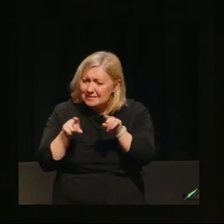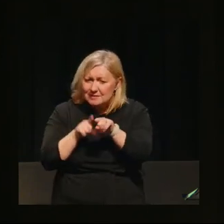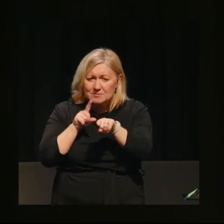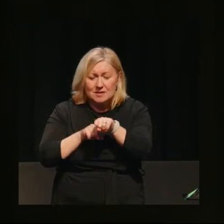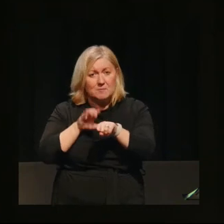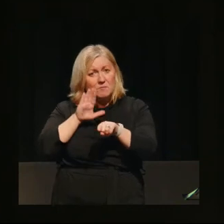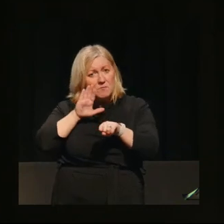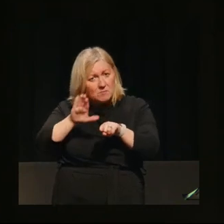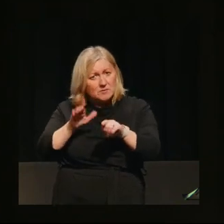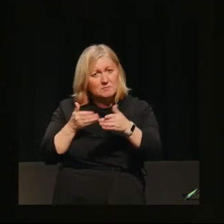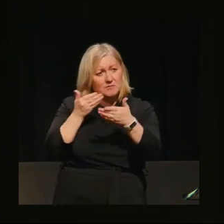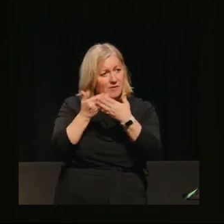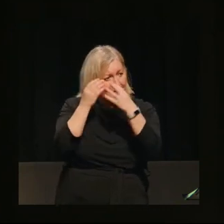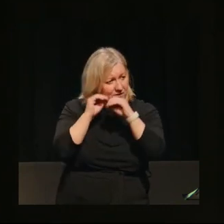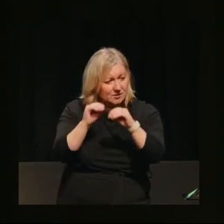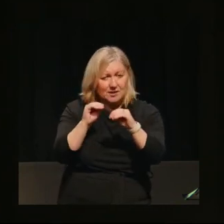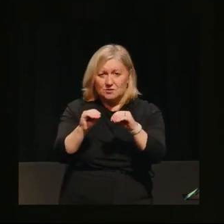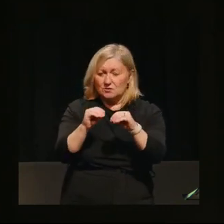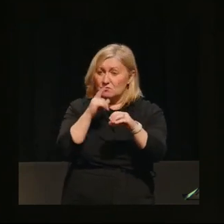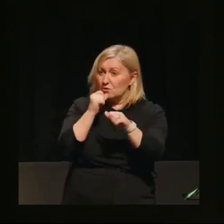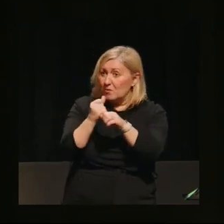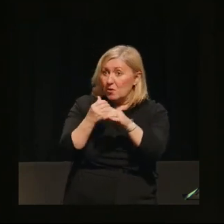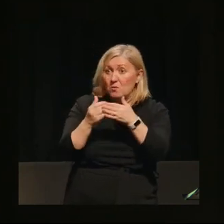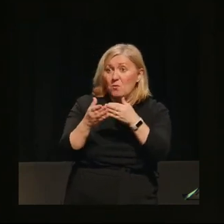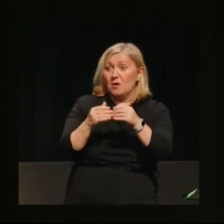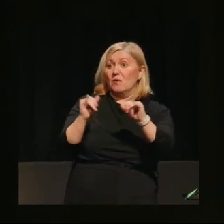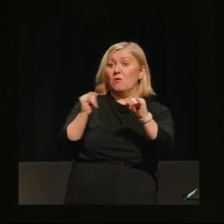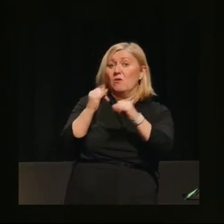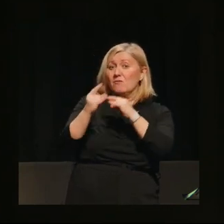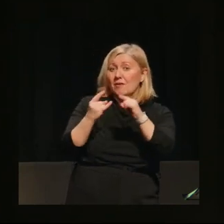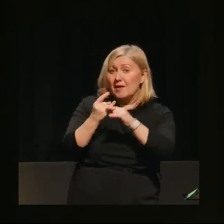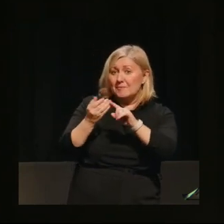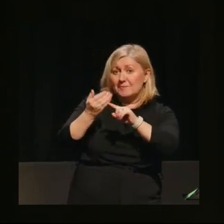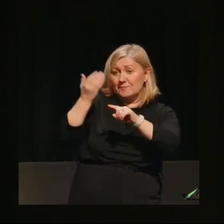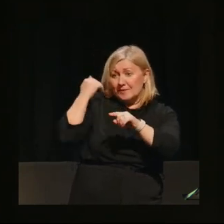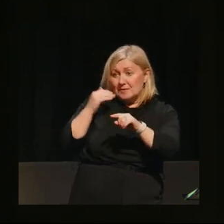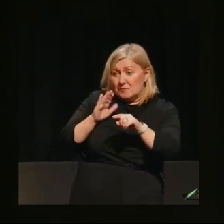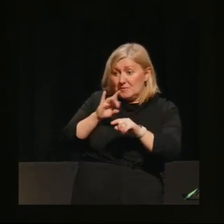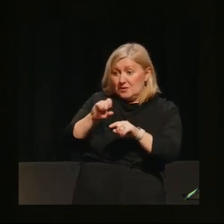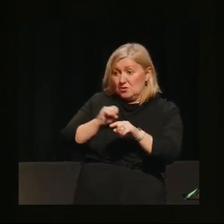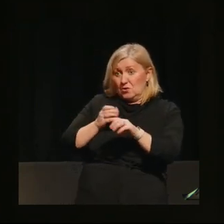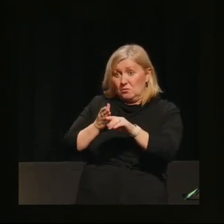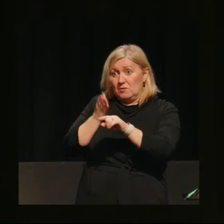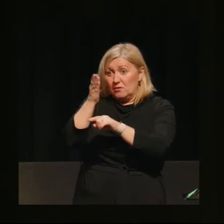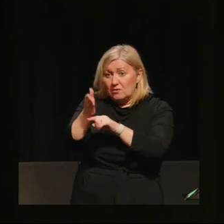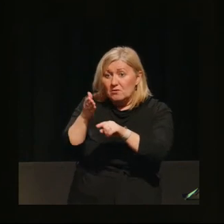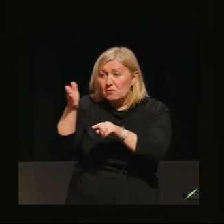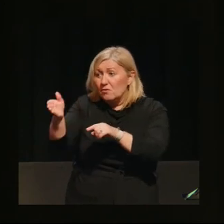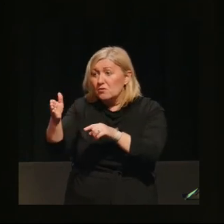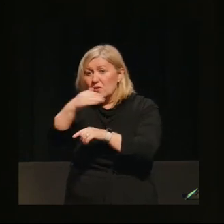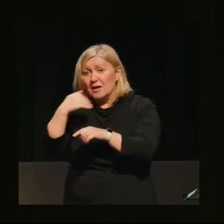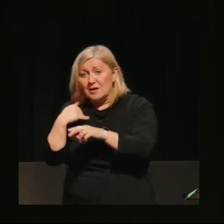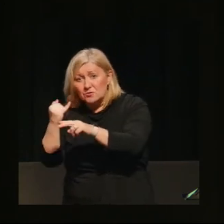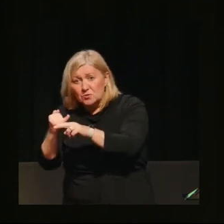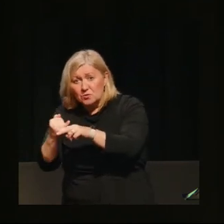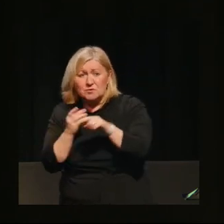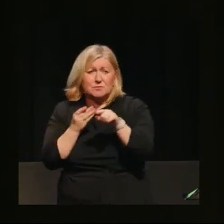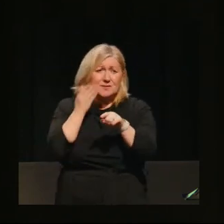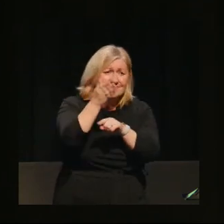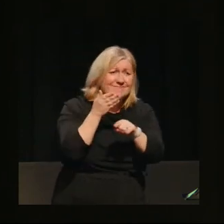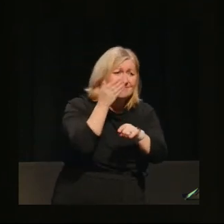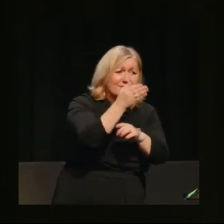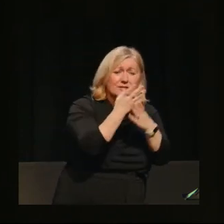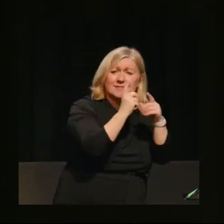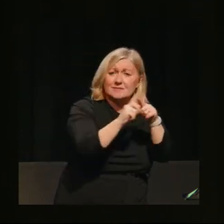catastrophic events, in particular the Holocaust, in our schools and universities and communities. We must ensure that